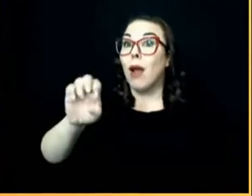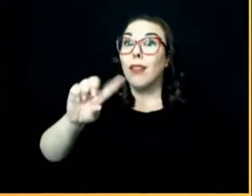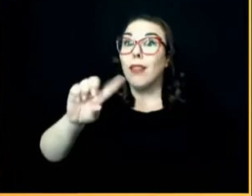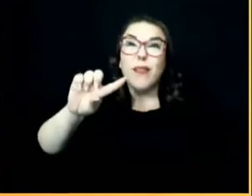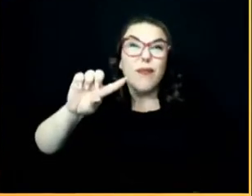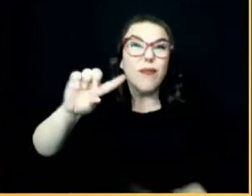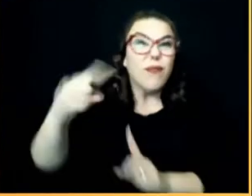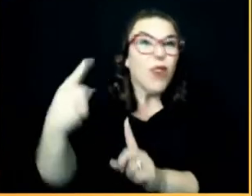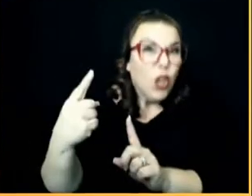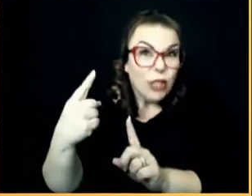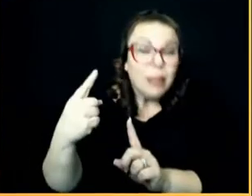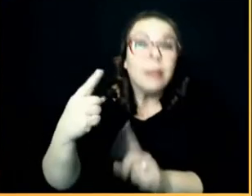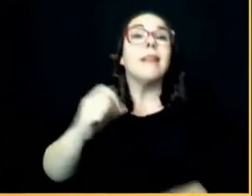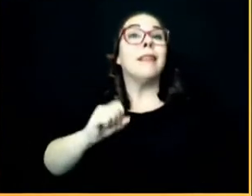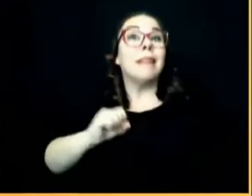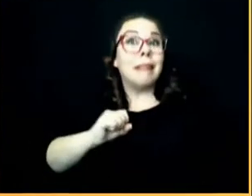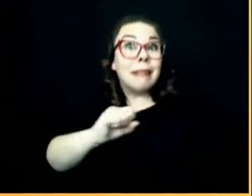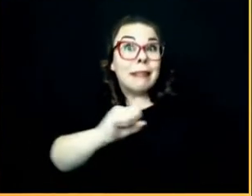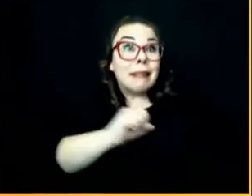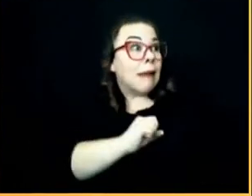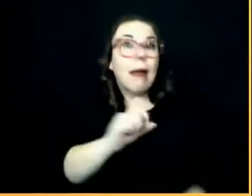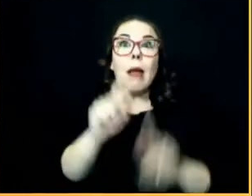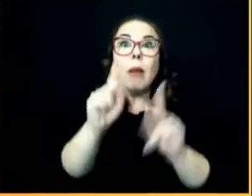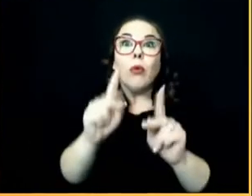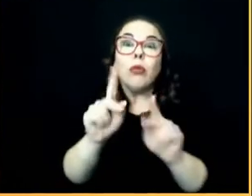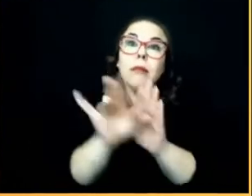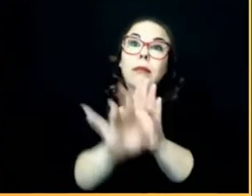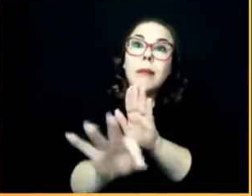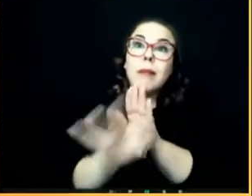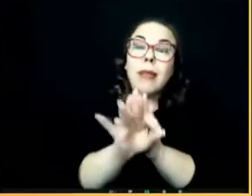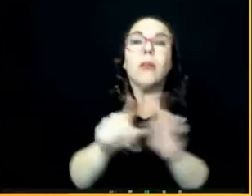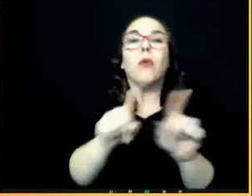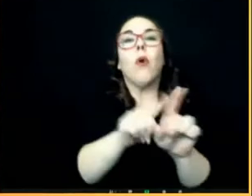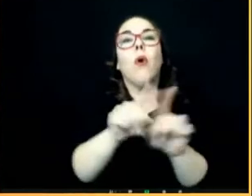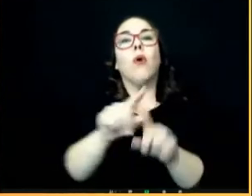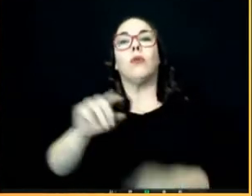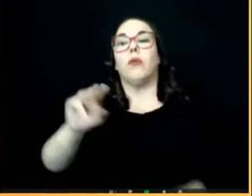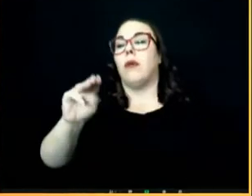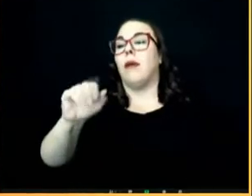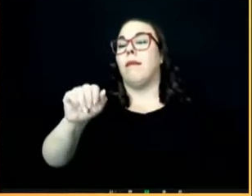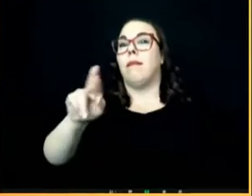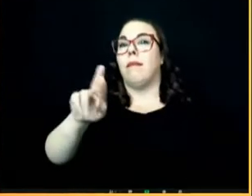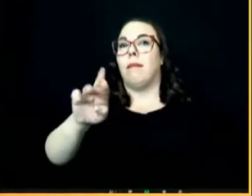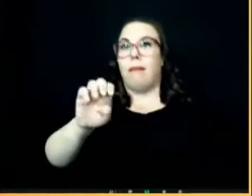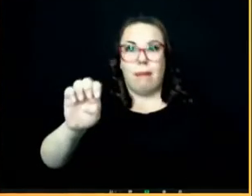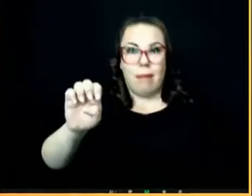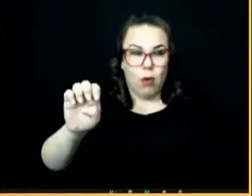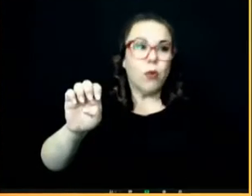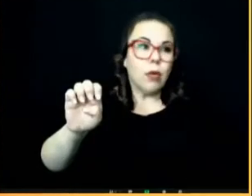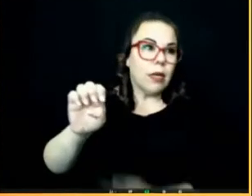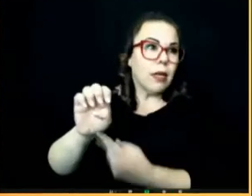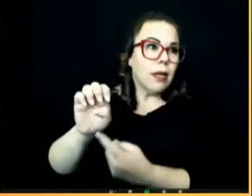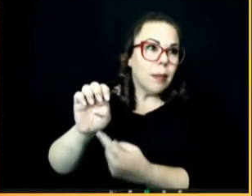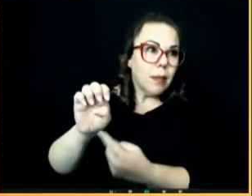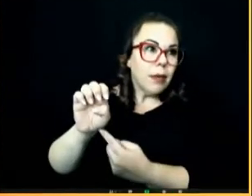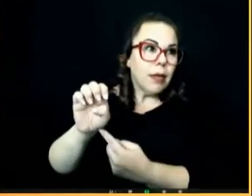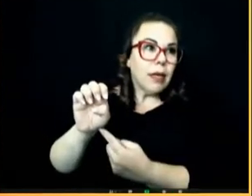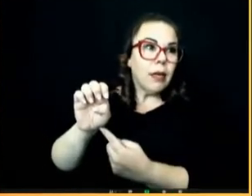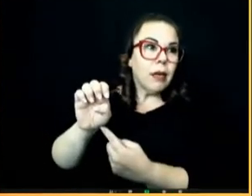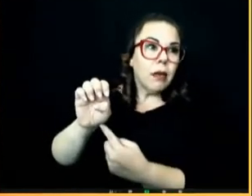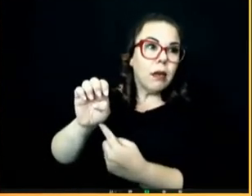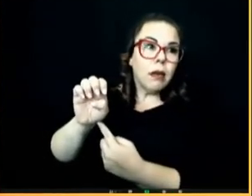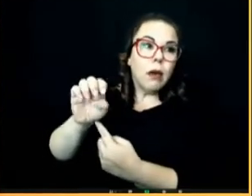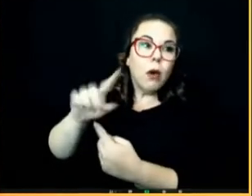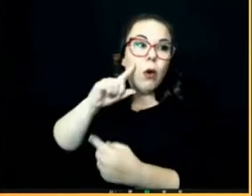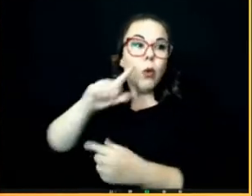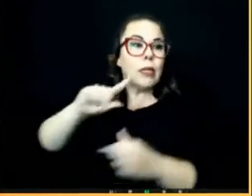to be elected in the United States, and also Maury Turner, who is Black and Muslim, and the first known non-binary person to be